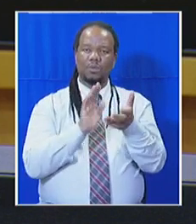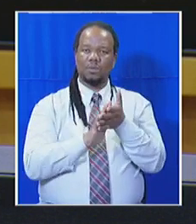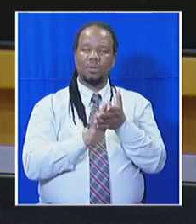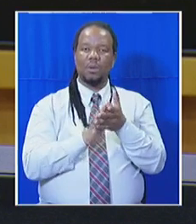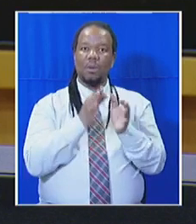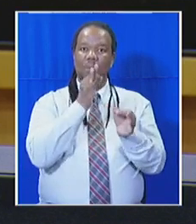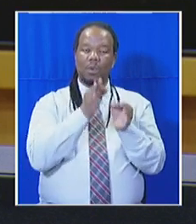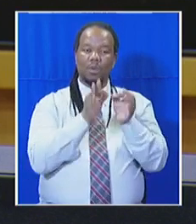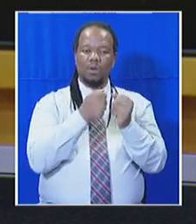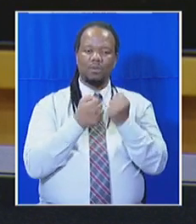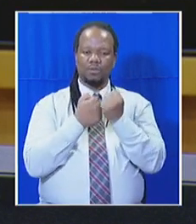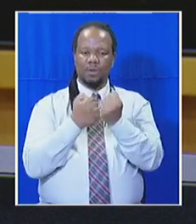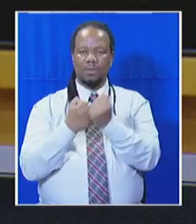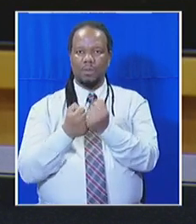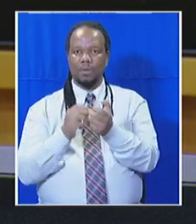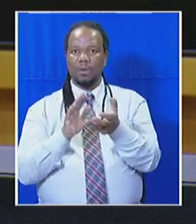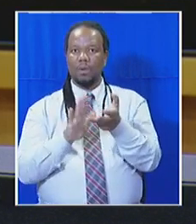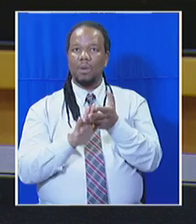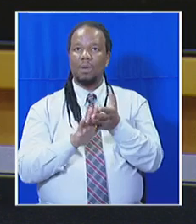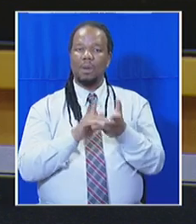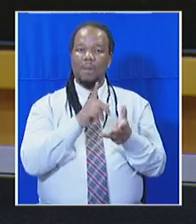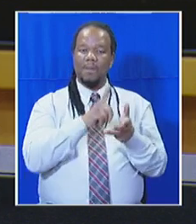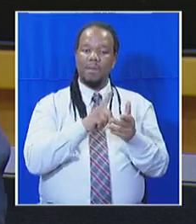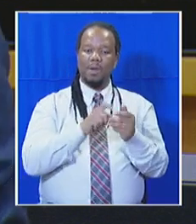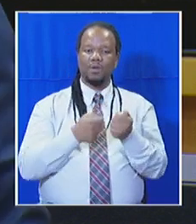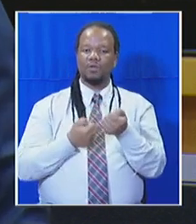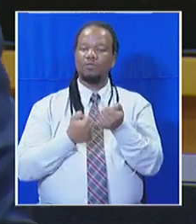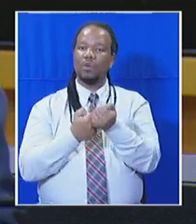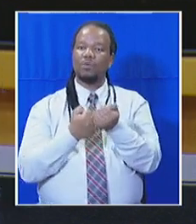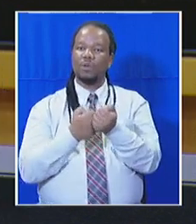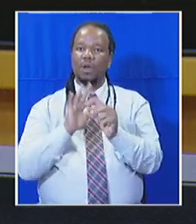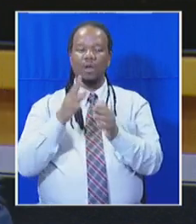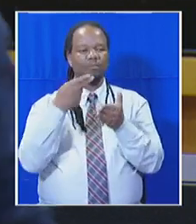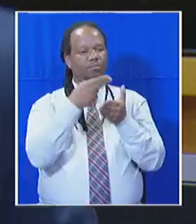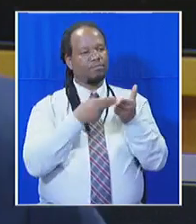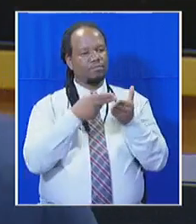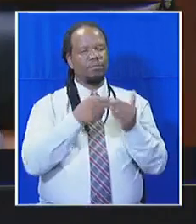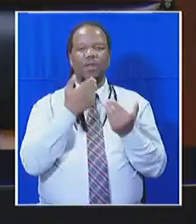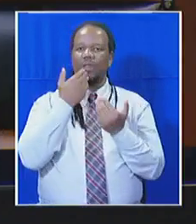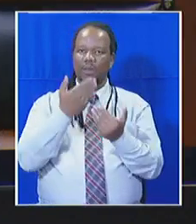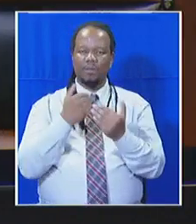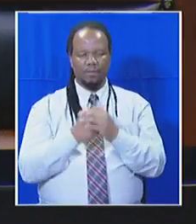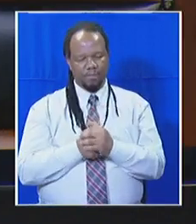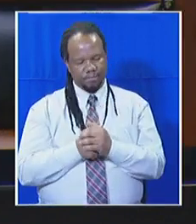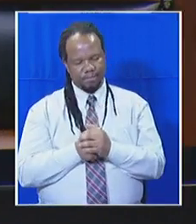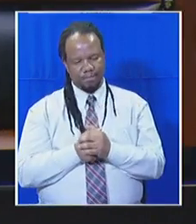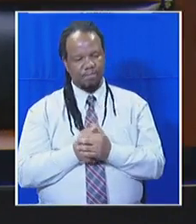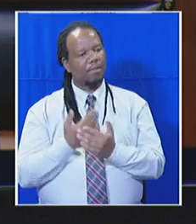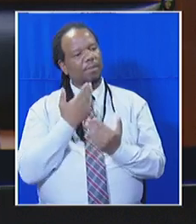support, and premium for sponsorship endorsement. Thank you. Thank